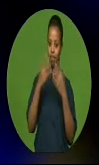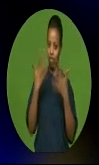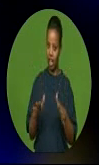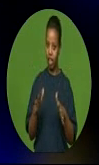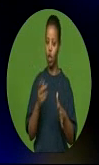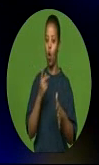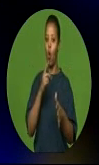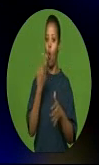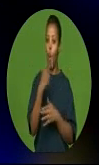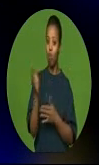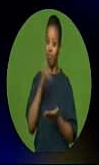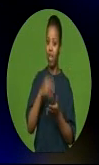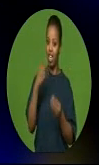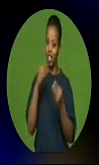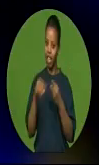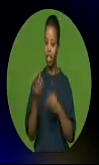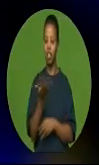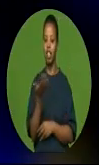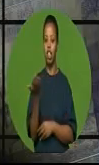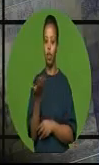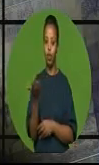or resells the goods.